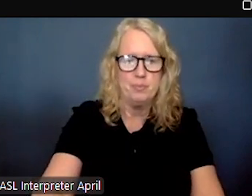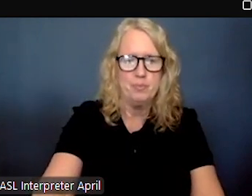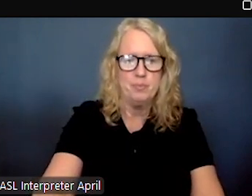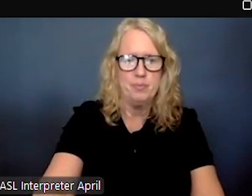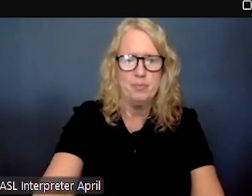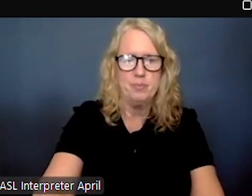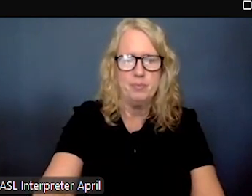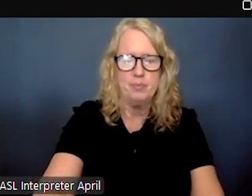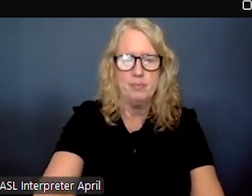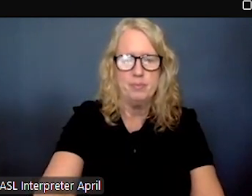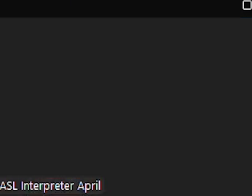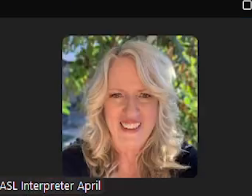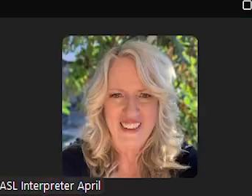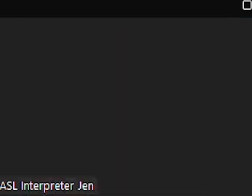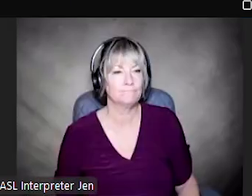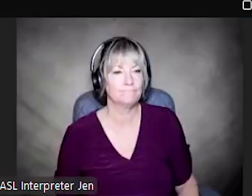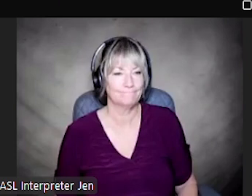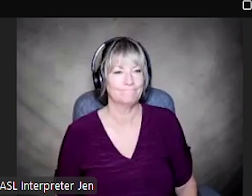etc.